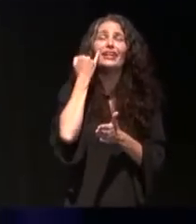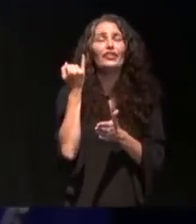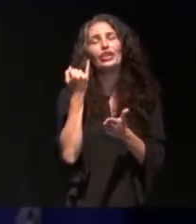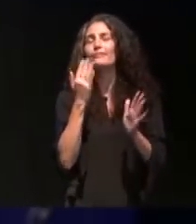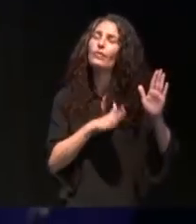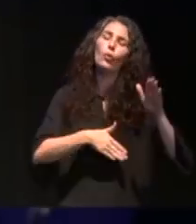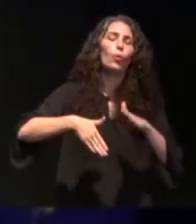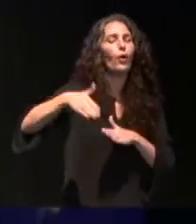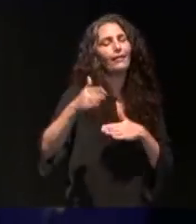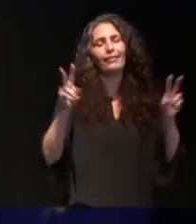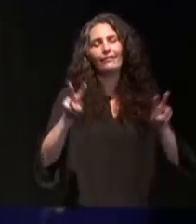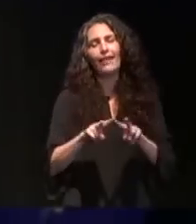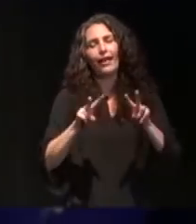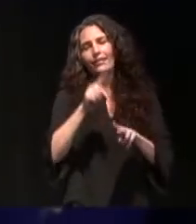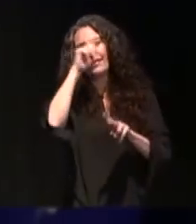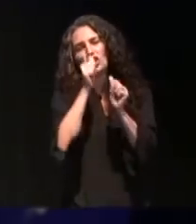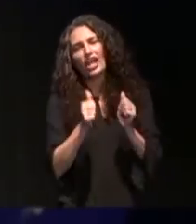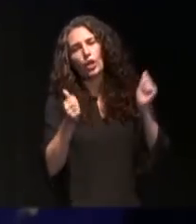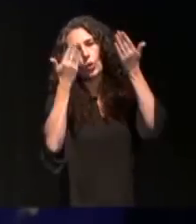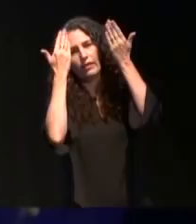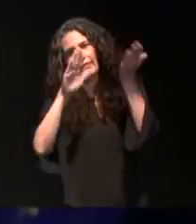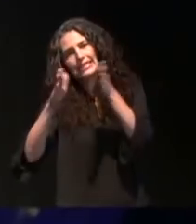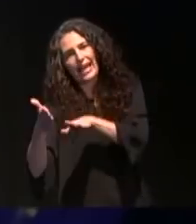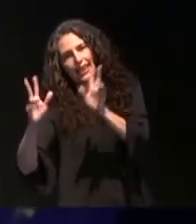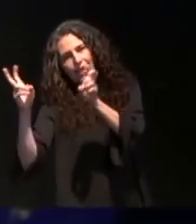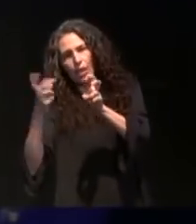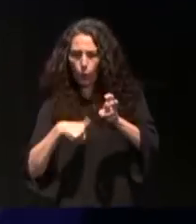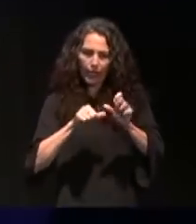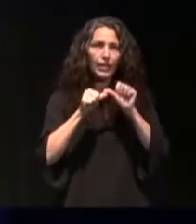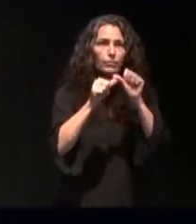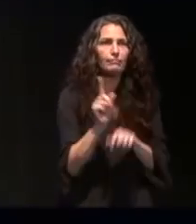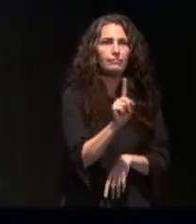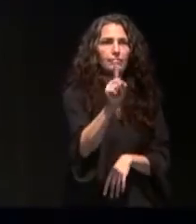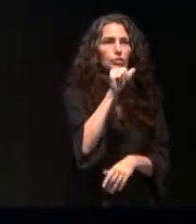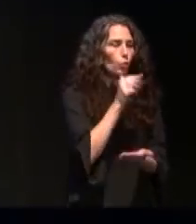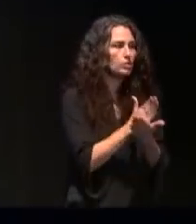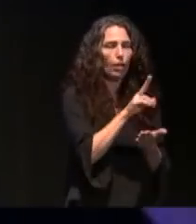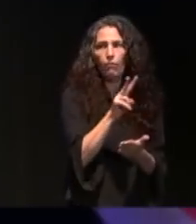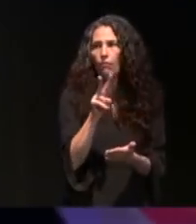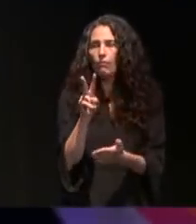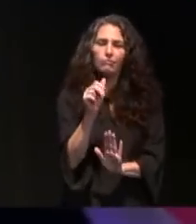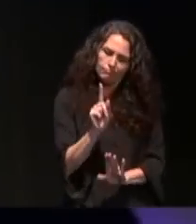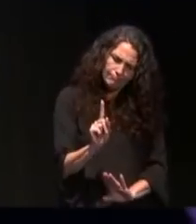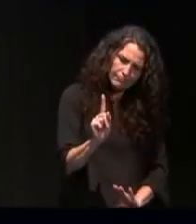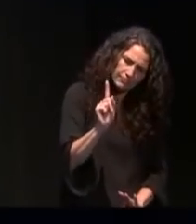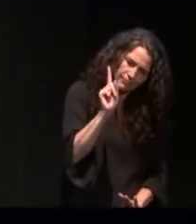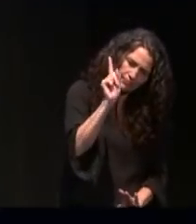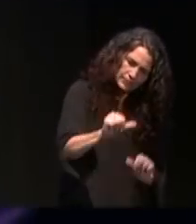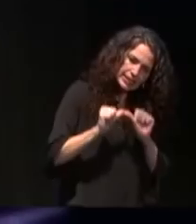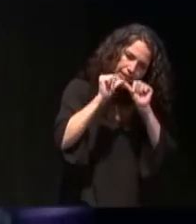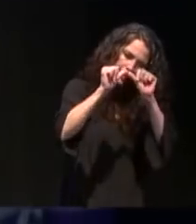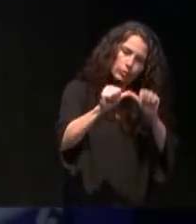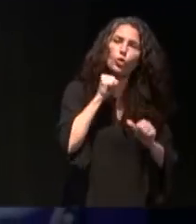through the valley of the shadow of death, we keep walking. We don't just stop and build a